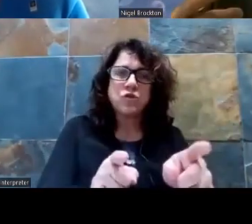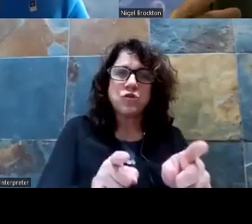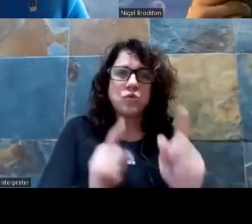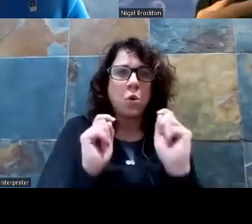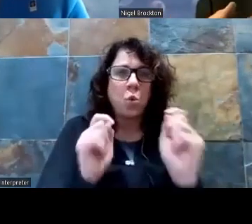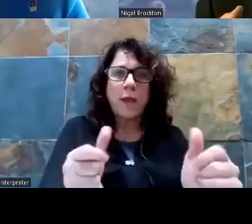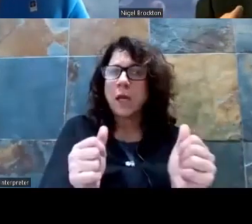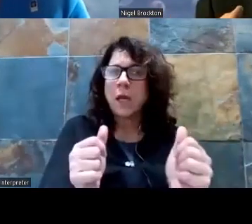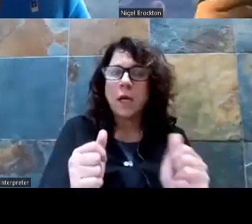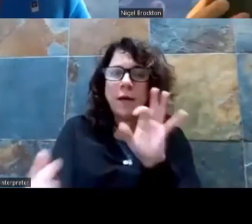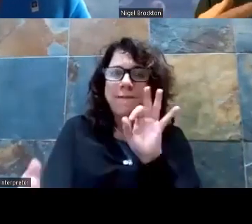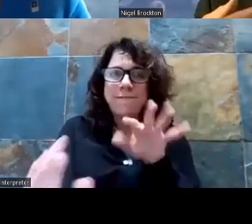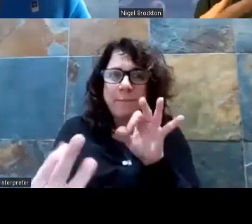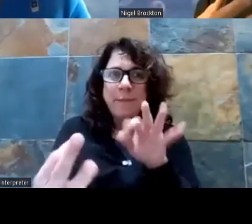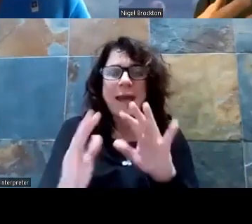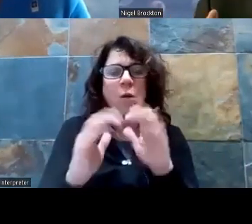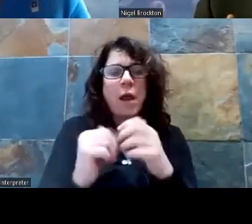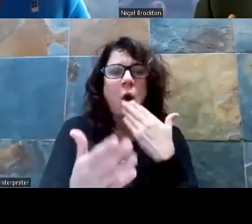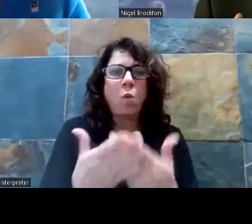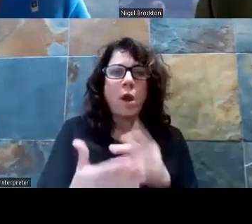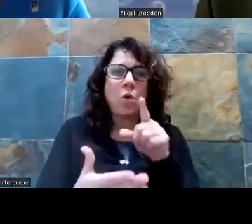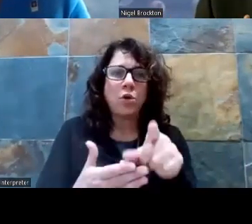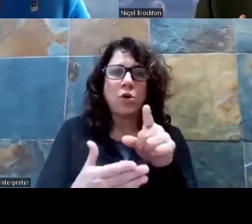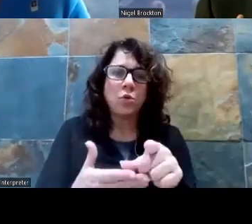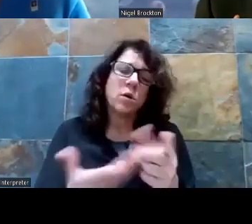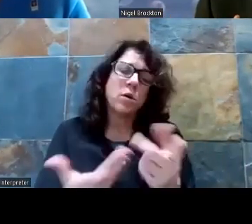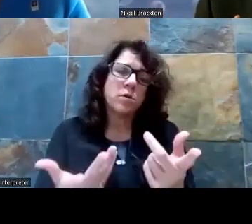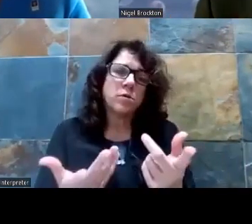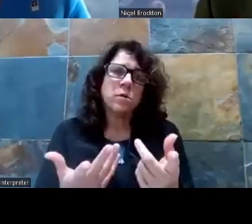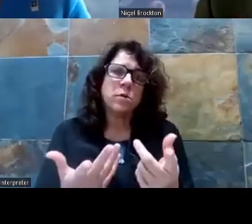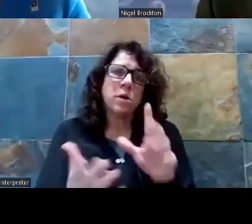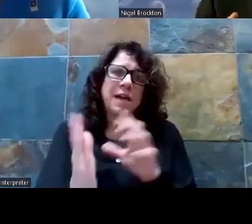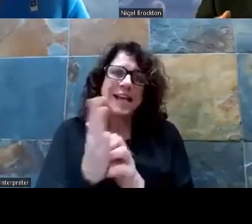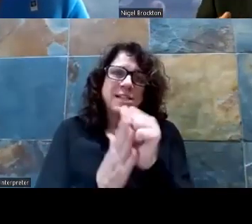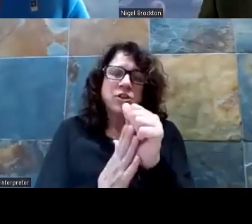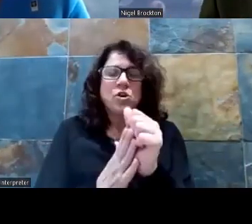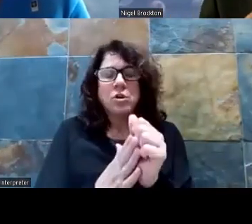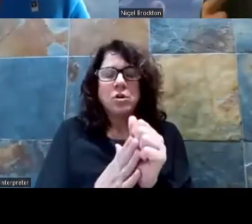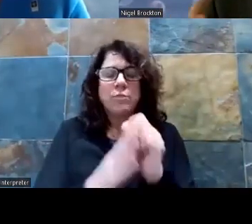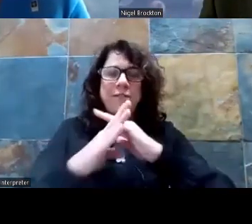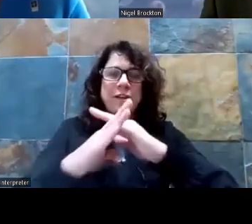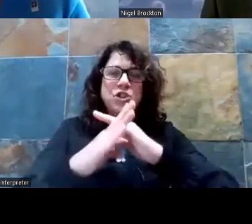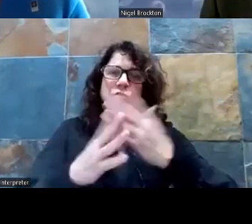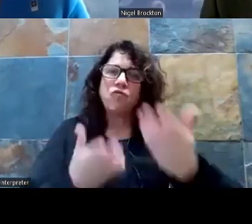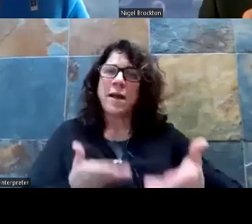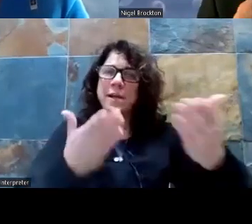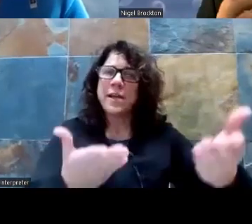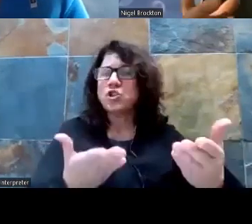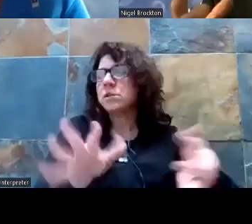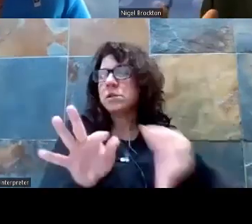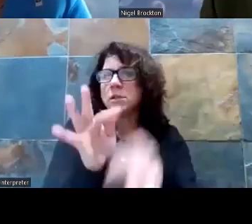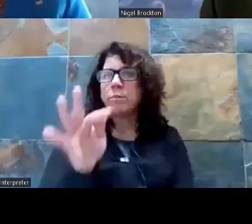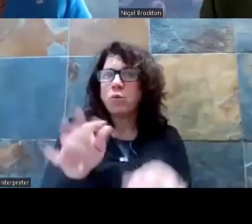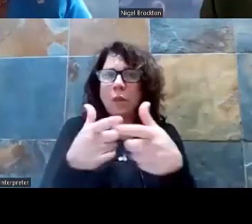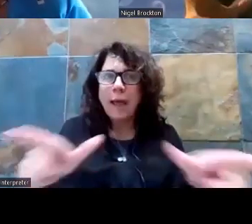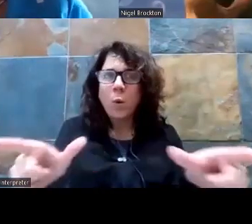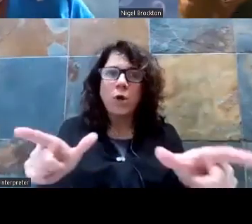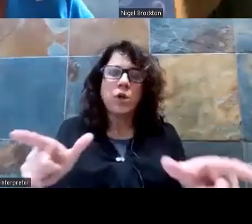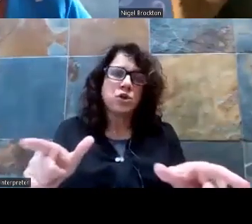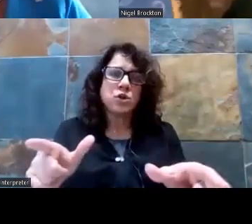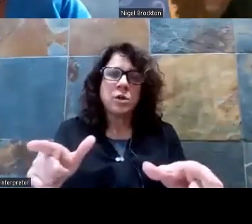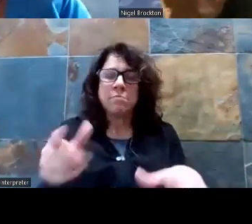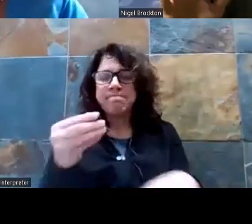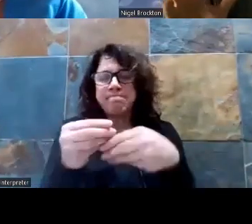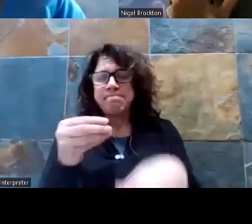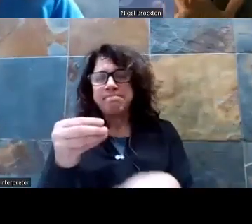quick feedback on how well you're meeting the cancer prevention recommendations. In very simple language, it embeds some, it basically